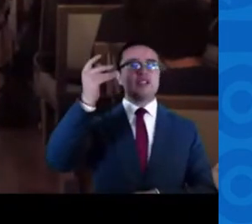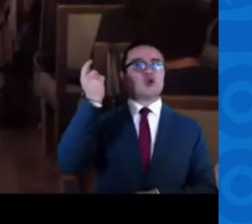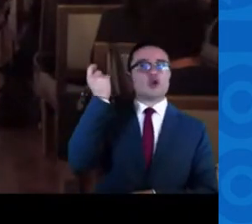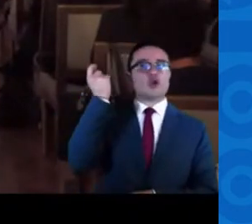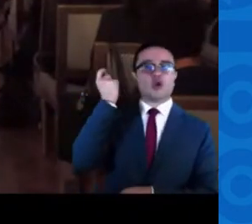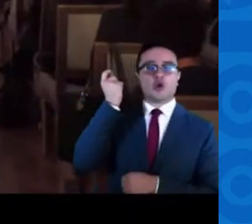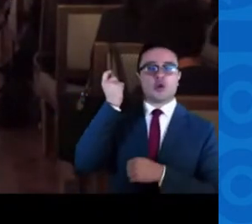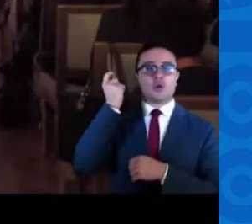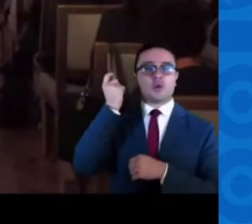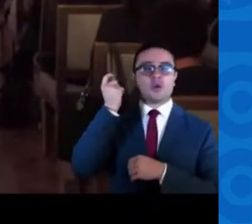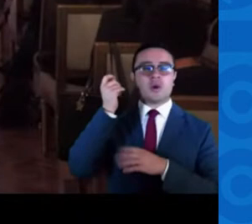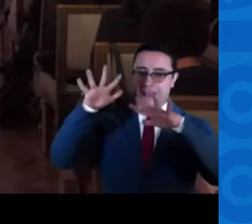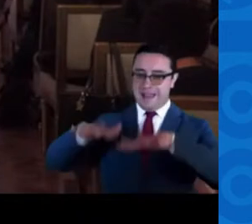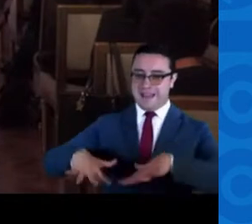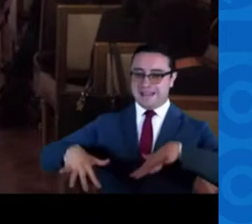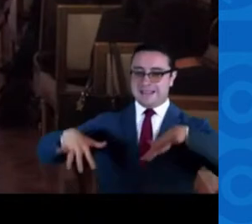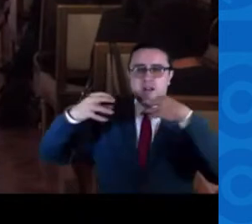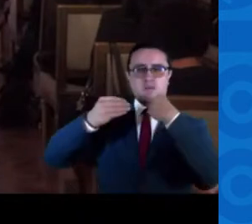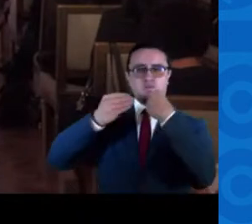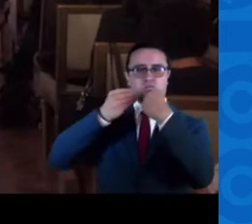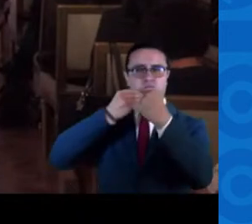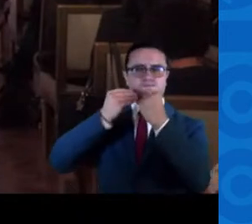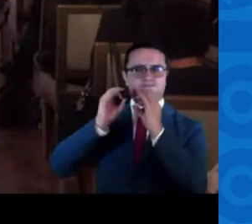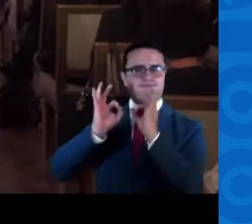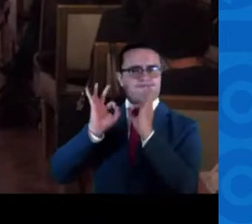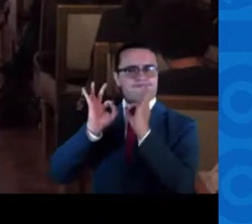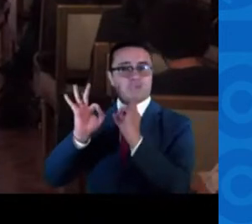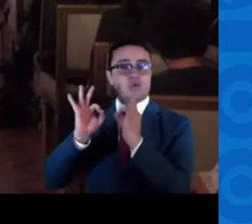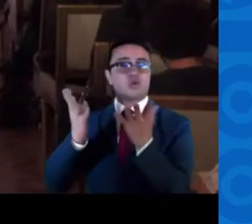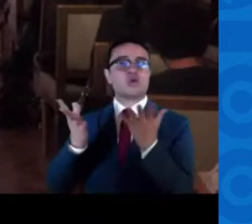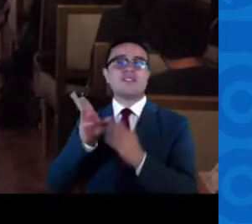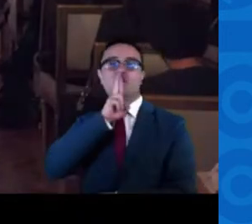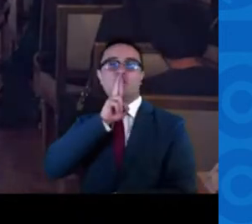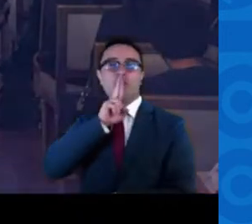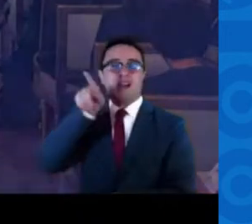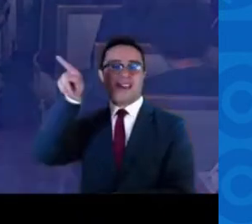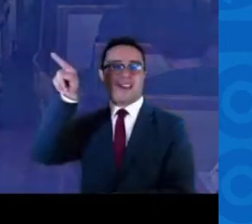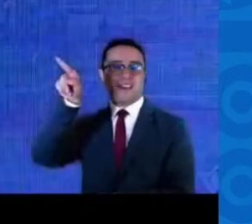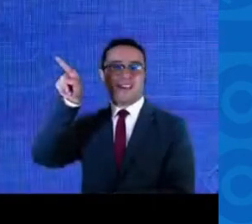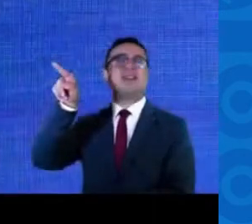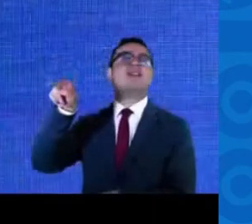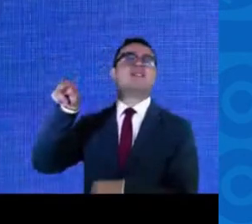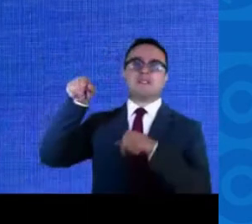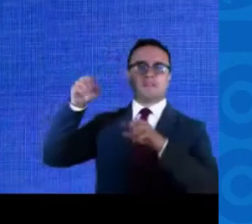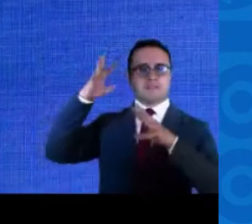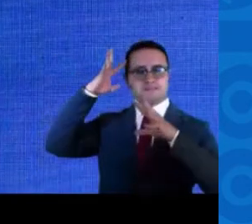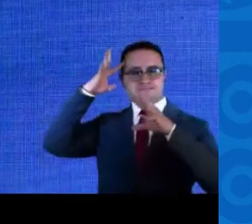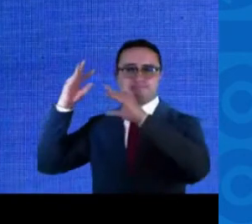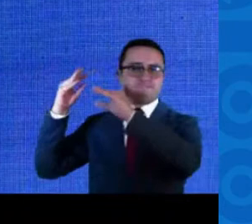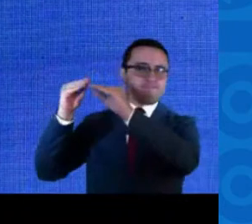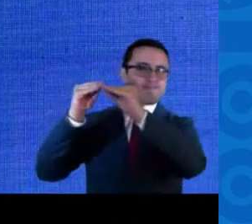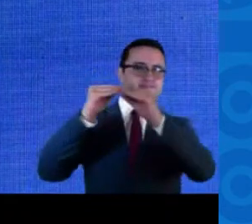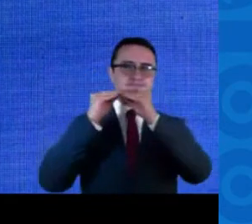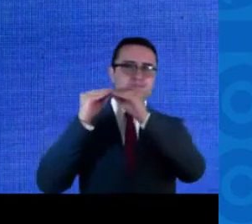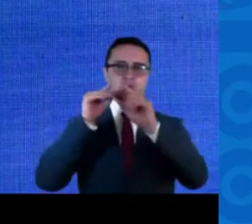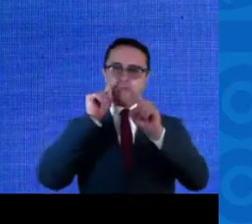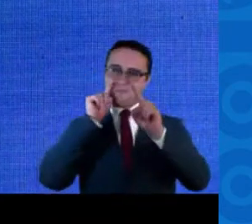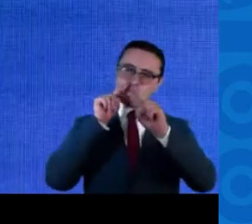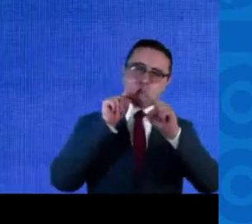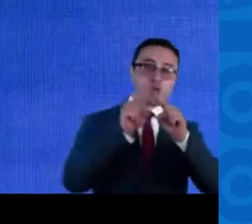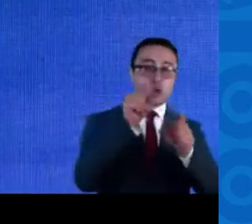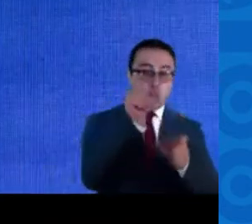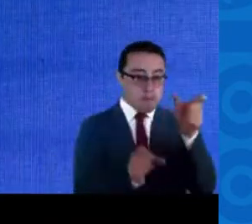work that was presented in Colombia in the recent food security summit that took place in Rome, and it is the